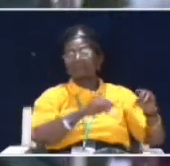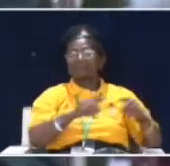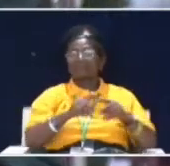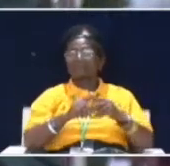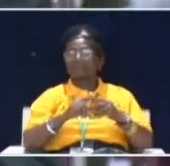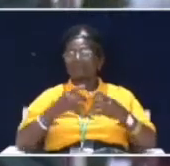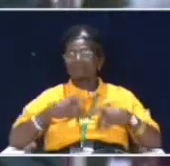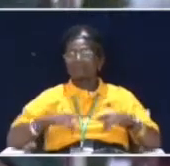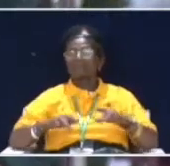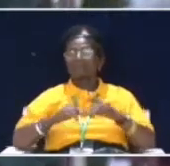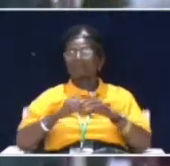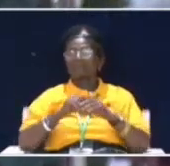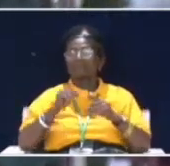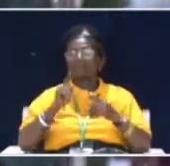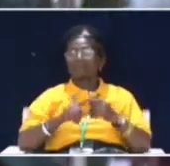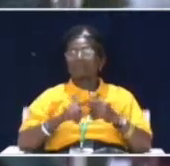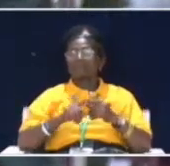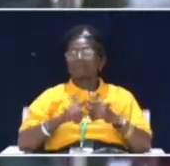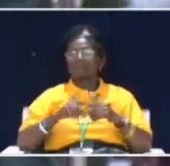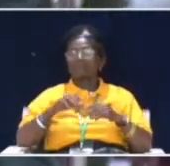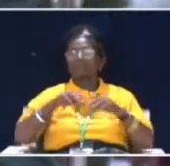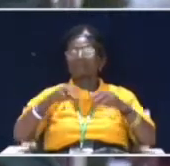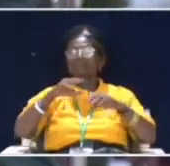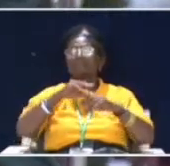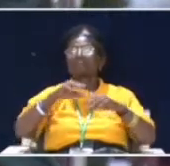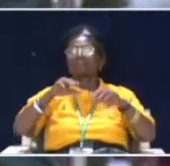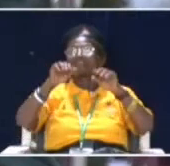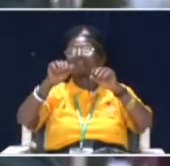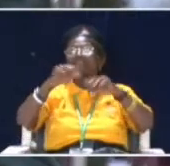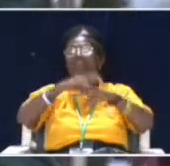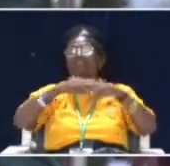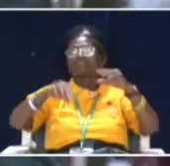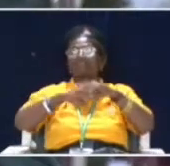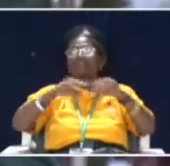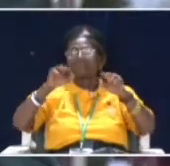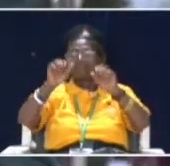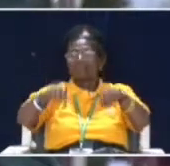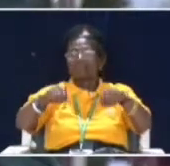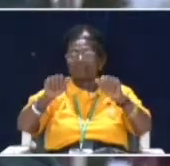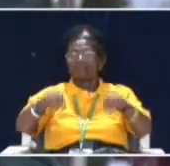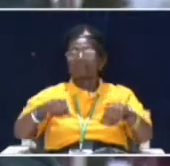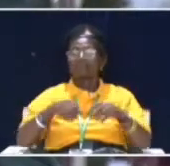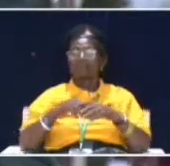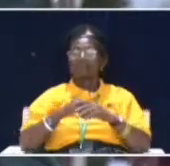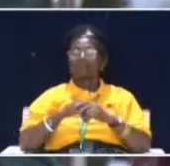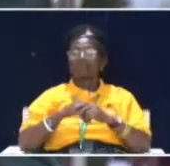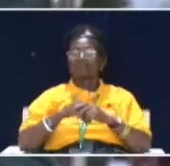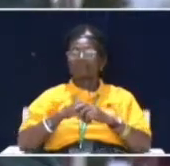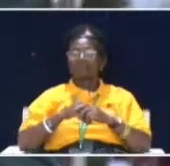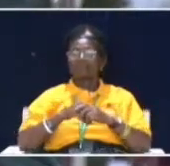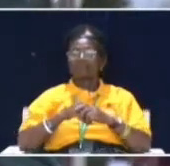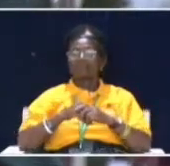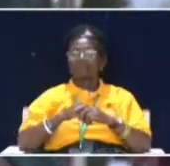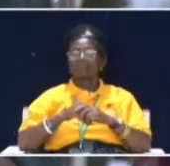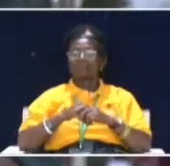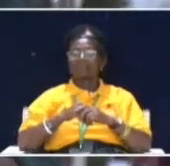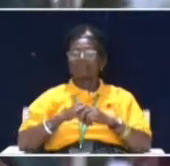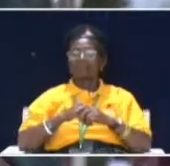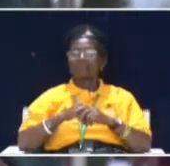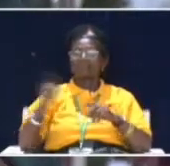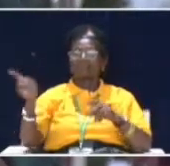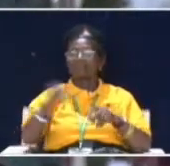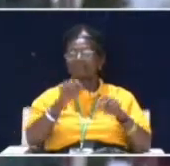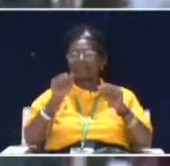destitute to comfortable. Be ni o le kuro ni ipo alaini lo si eni ti okan re bale. You can move